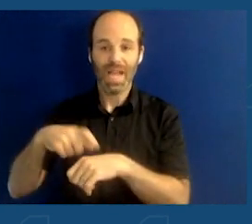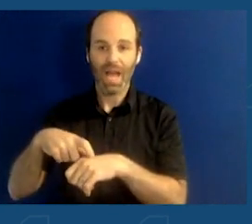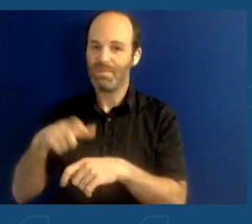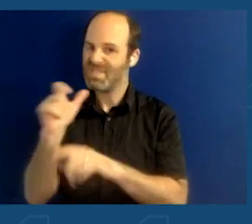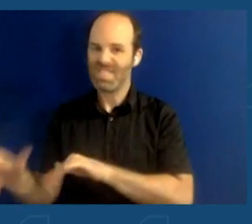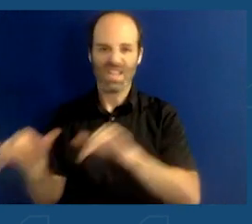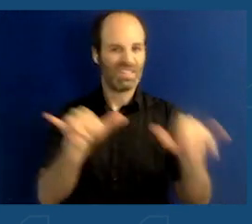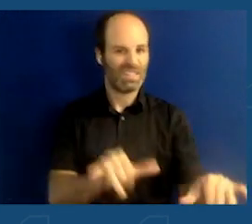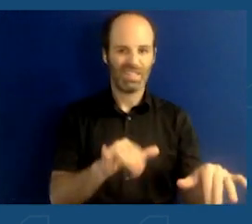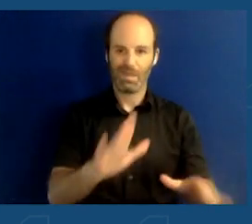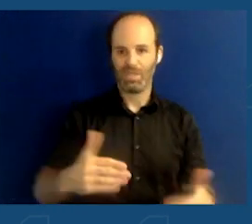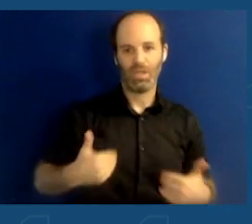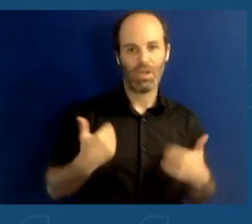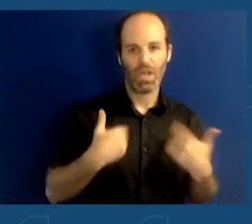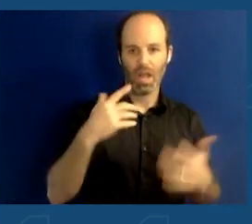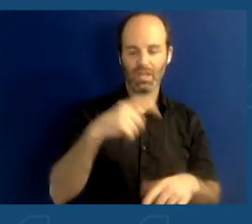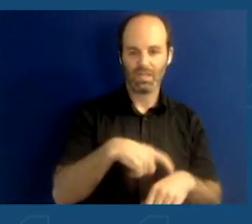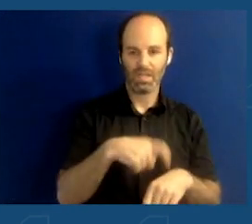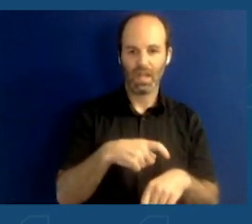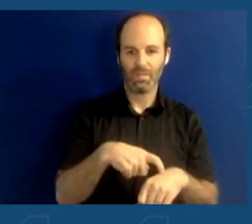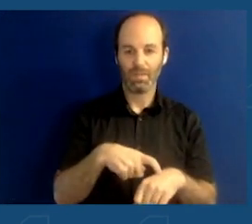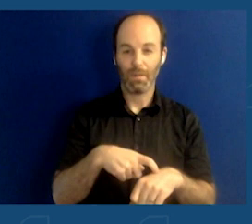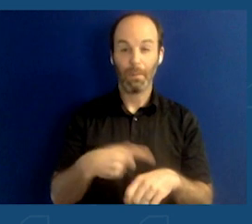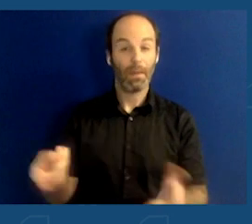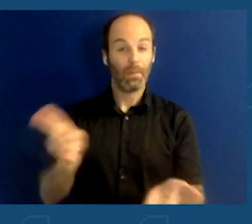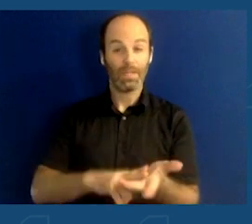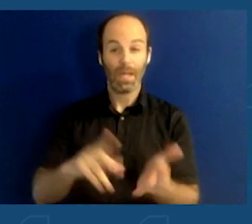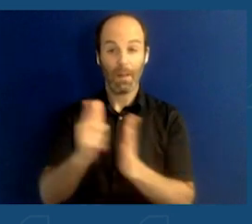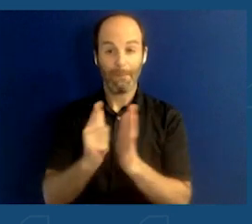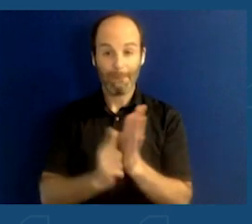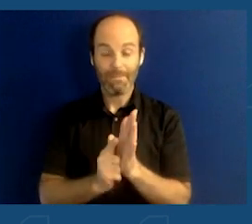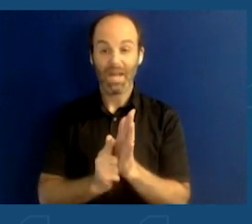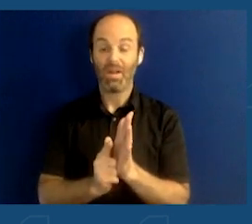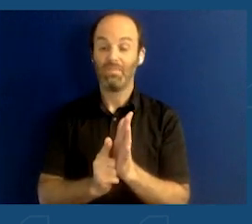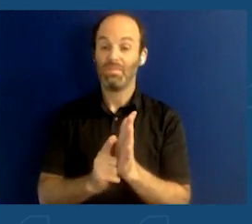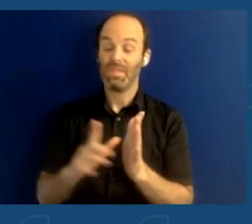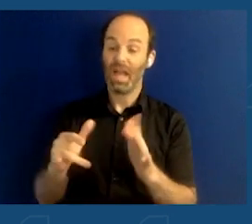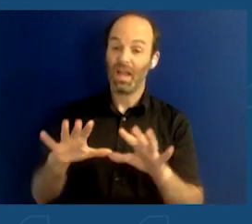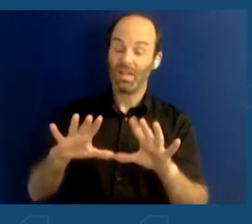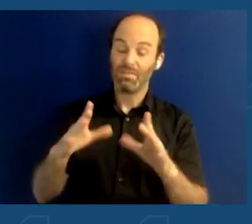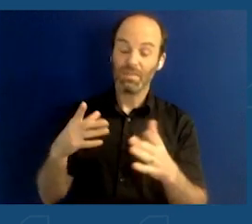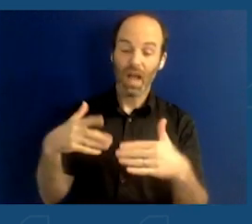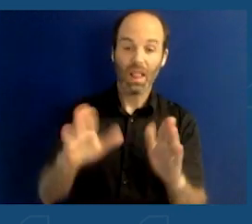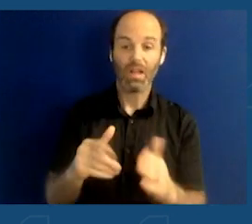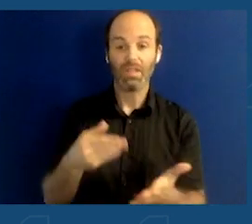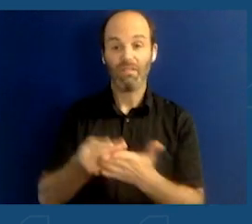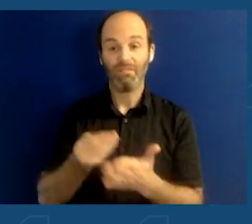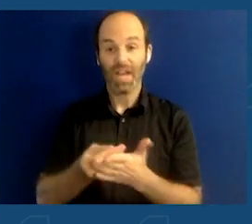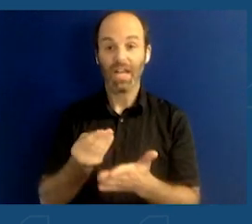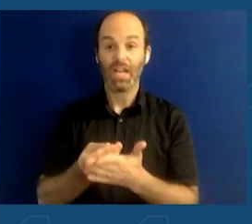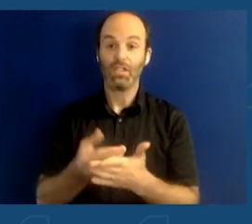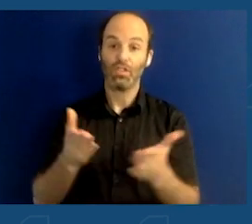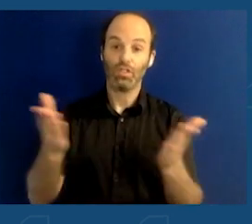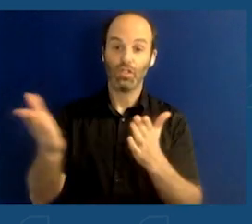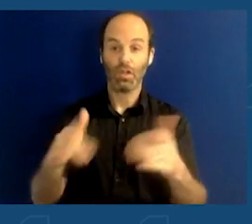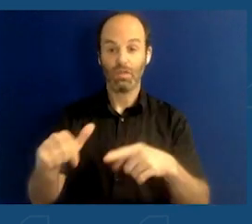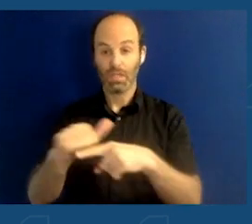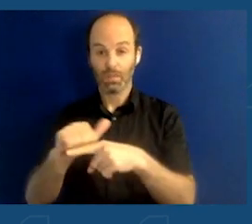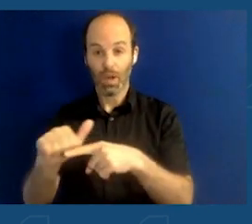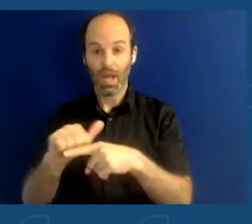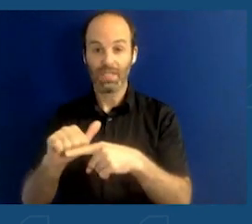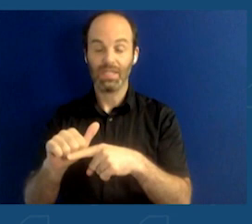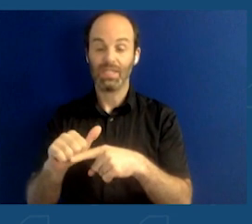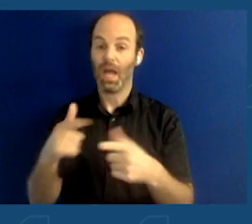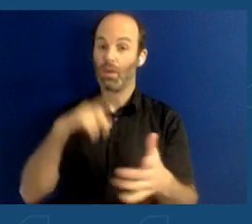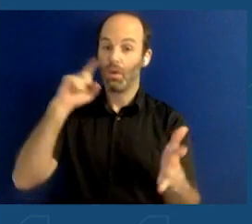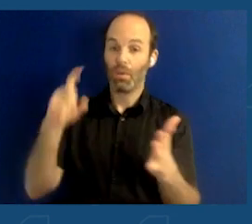We're signing a bill that codifies the Department of Financial Services practice And I want to recognize our superintendent,